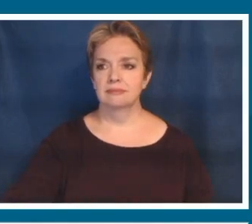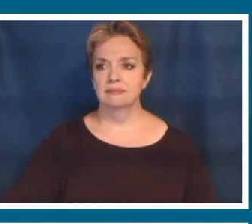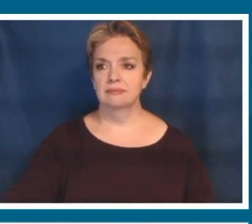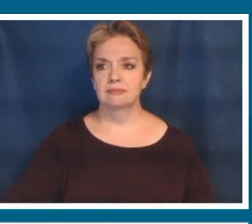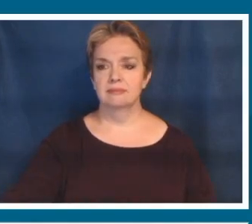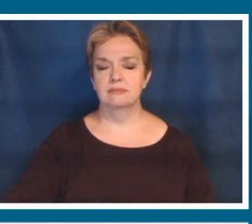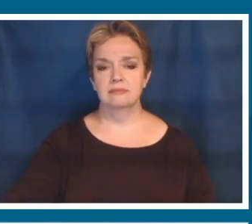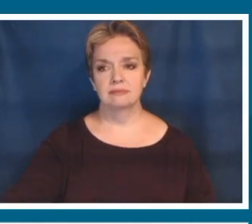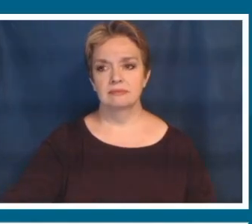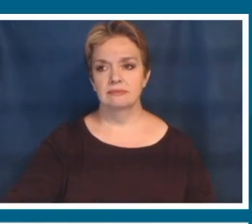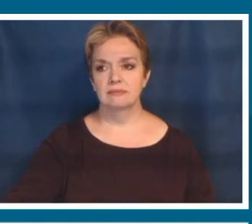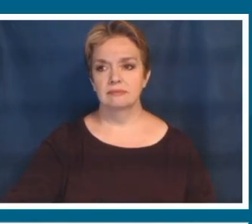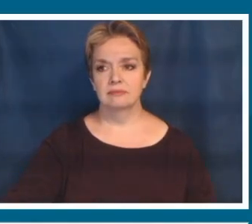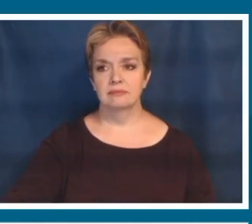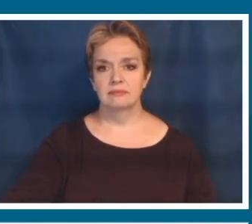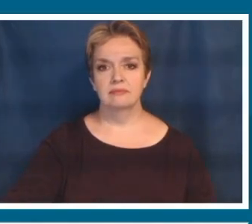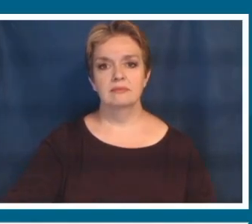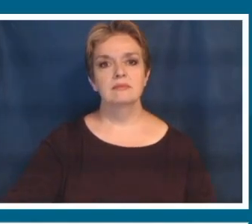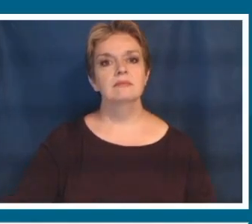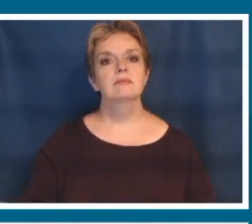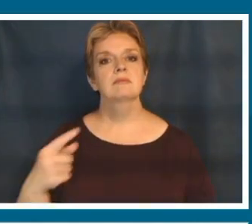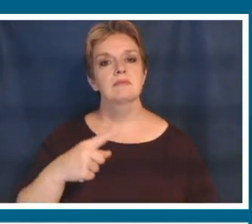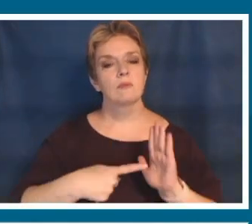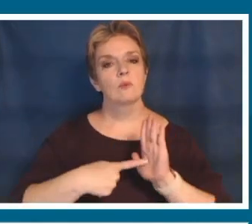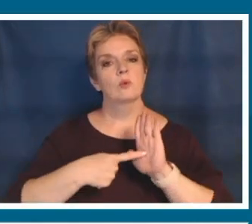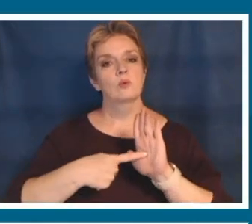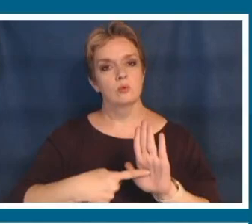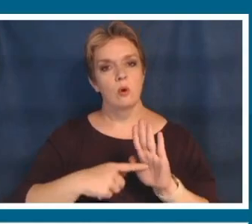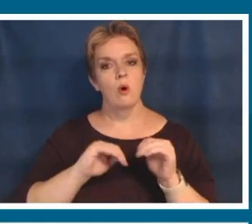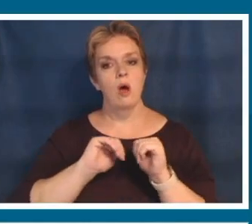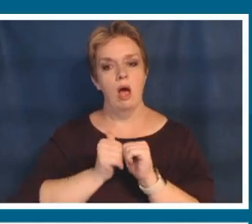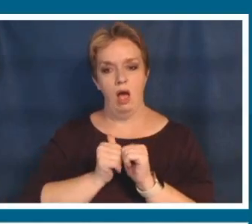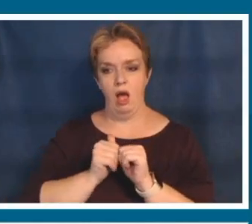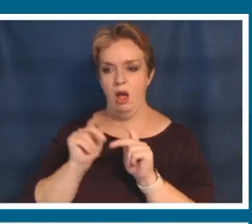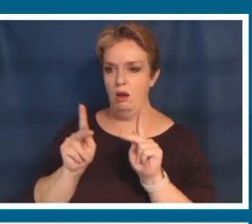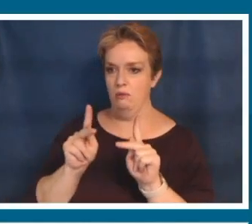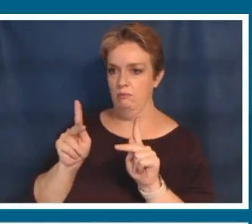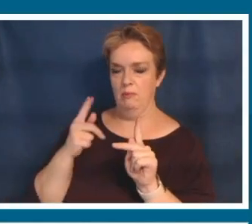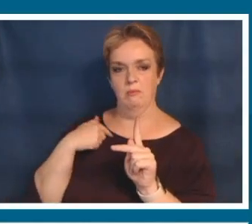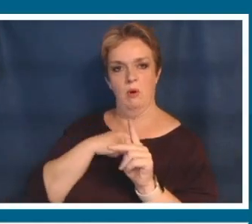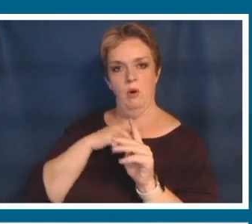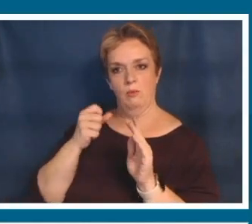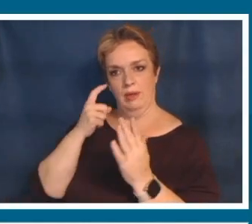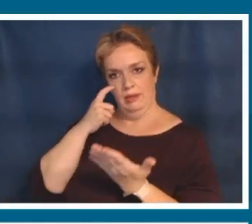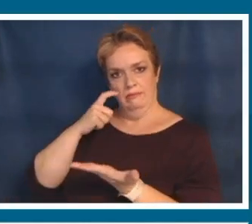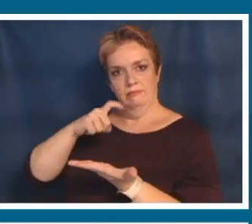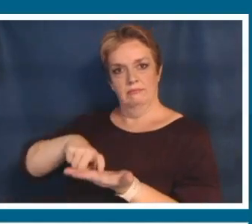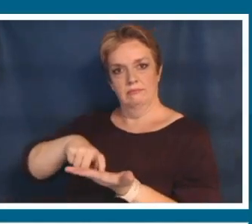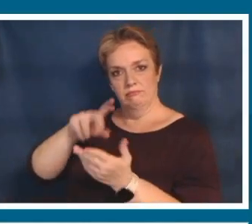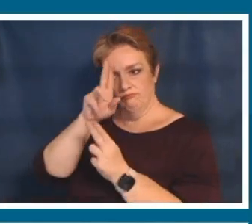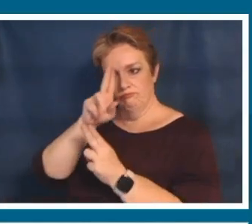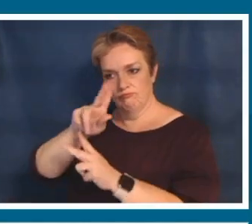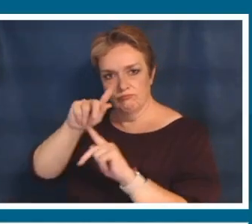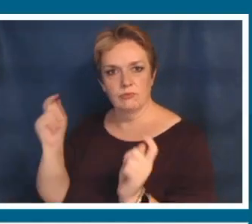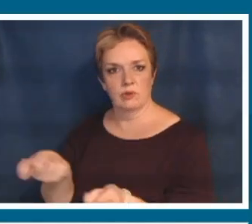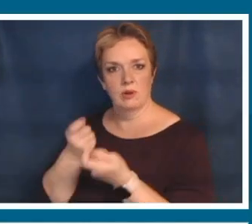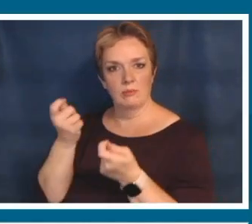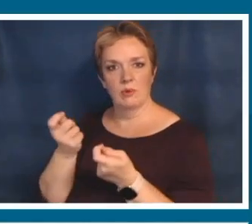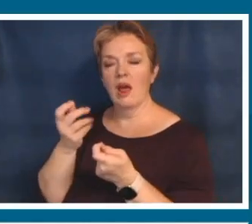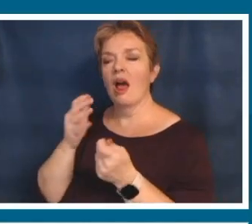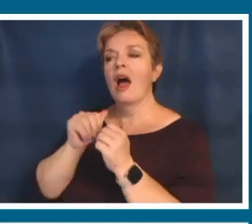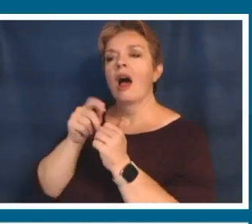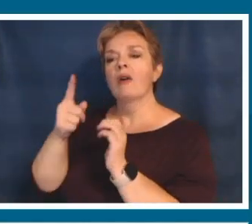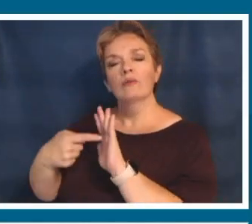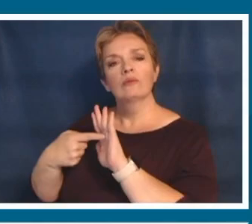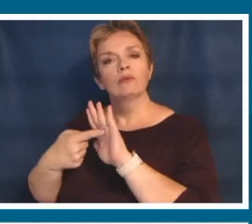and also thinking about how folks want to be represented by their own community, and